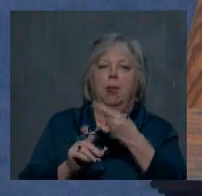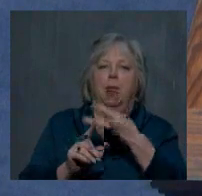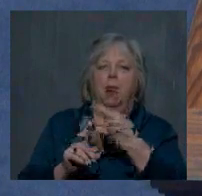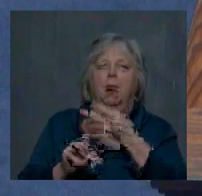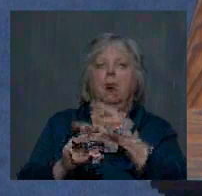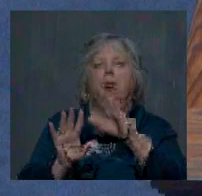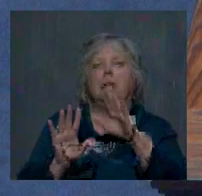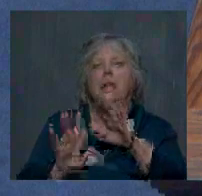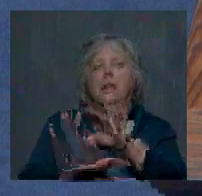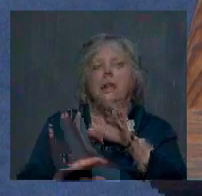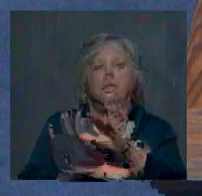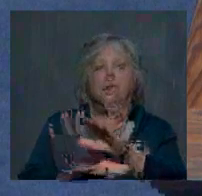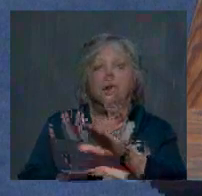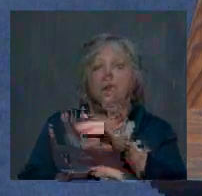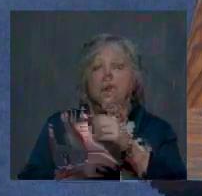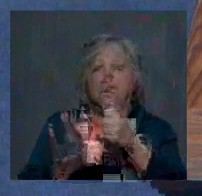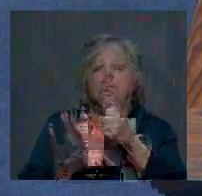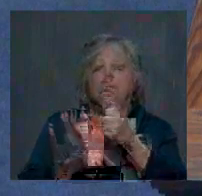doing it.